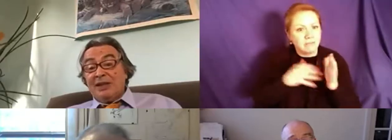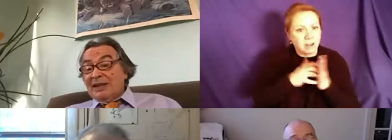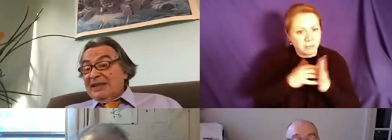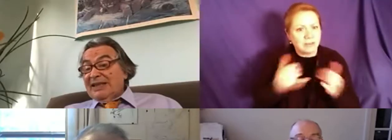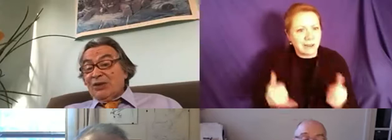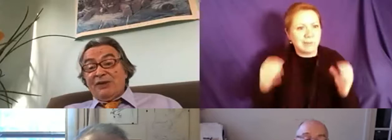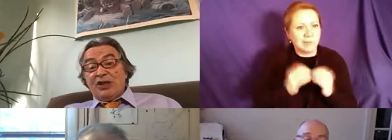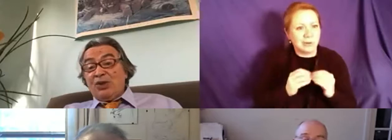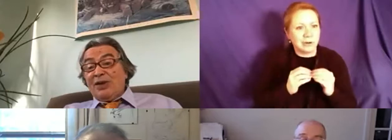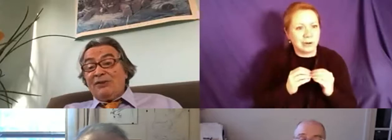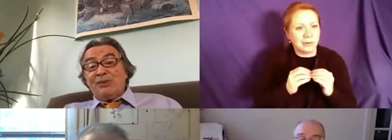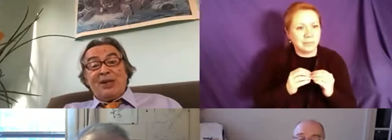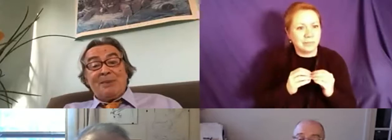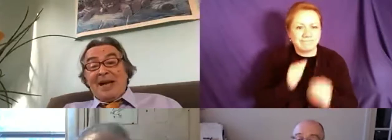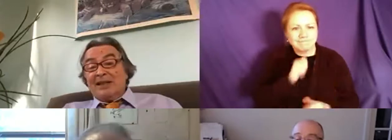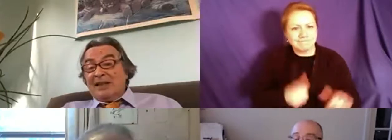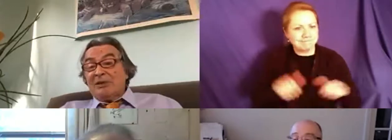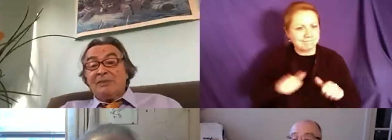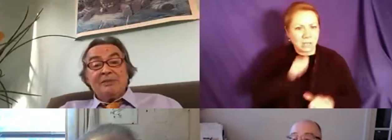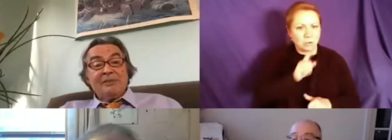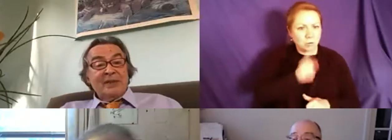more sort of unsure of where I'm at.